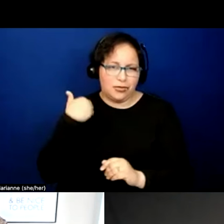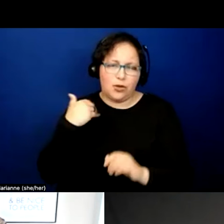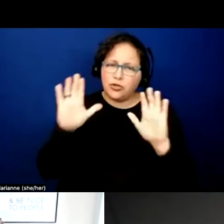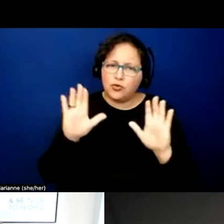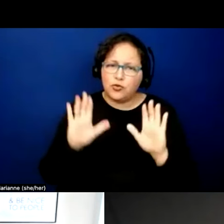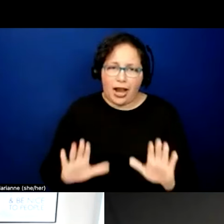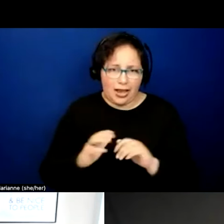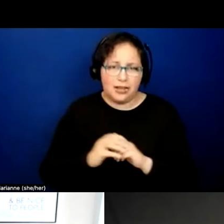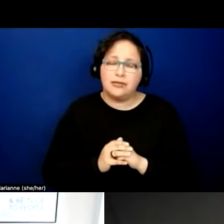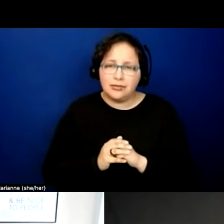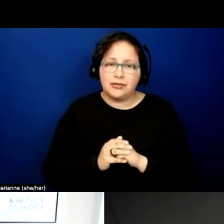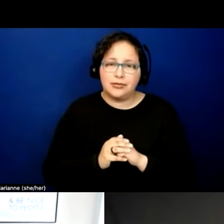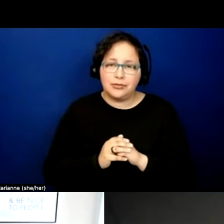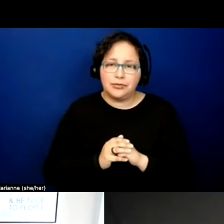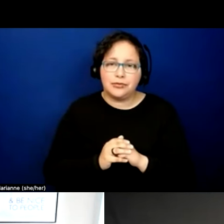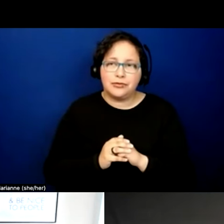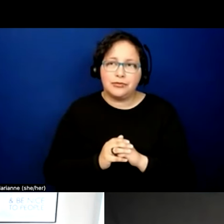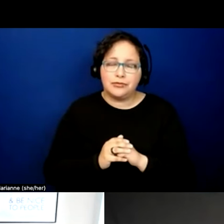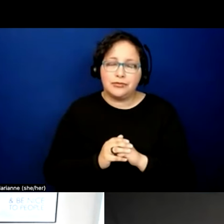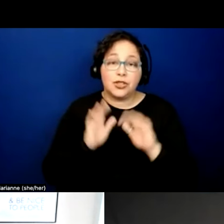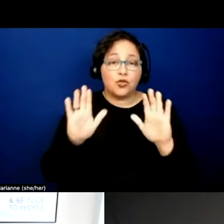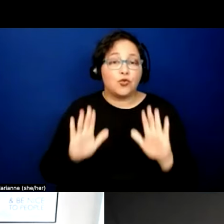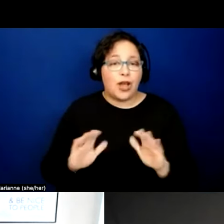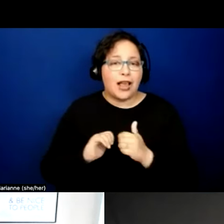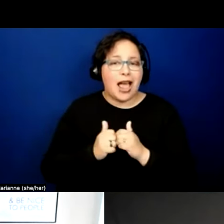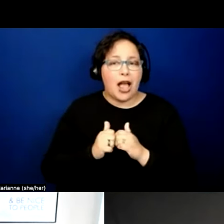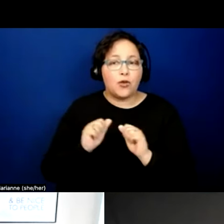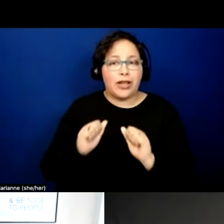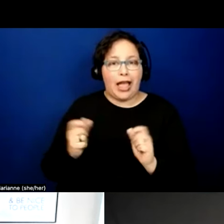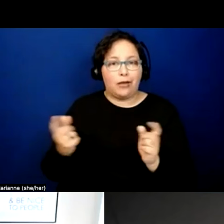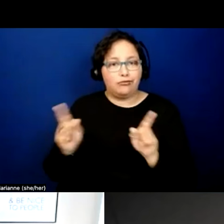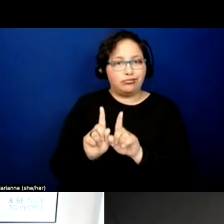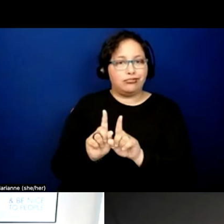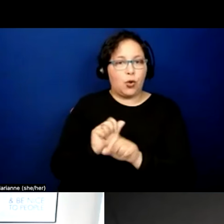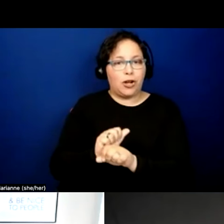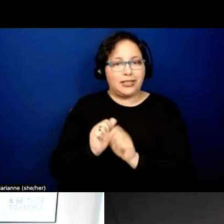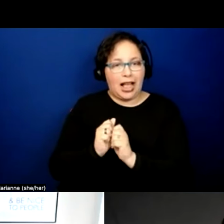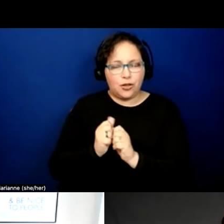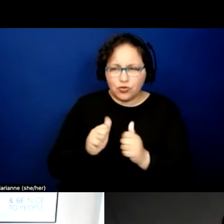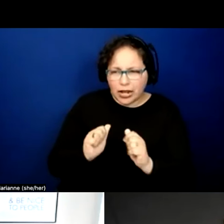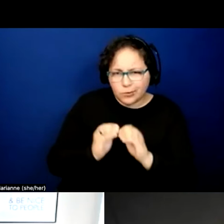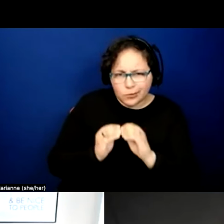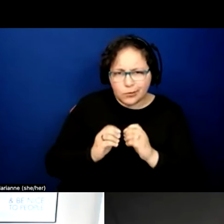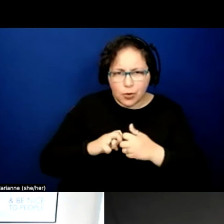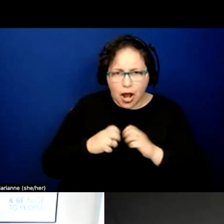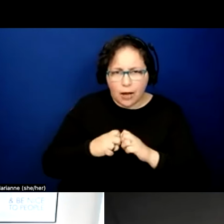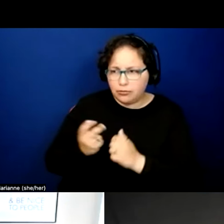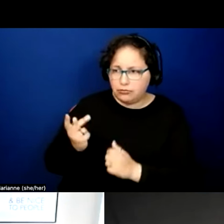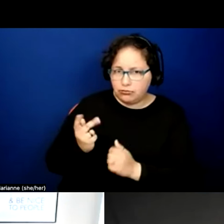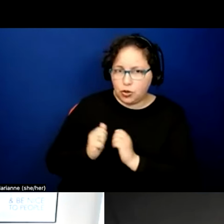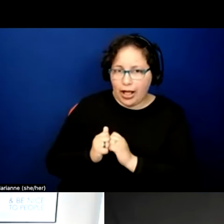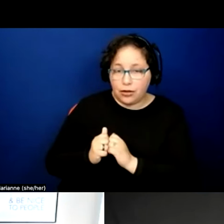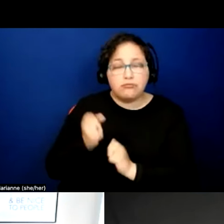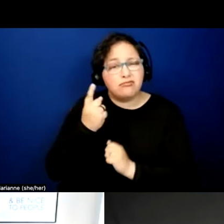great way of like working side to side, trying to fix the problems of not only the